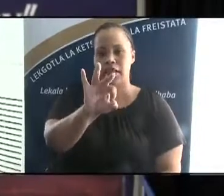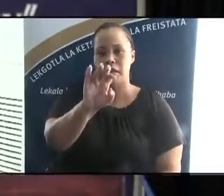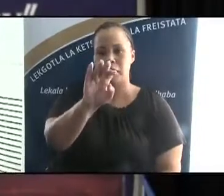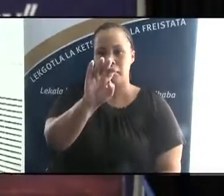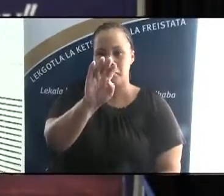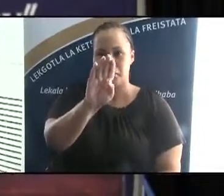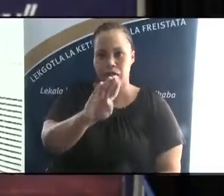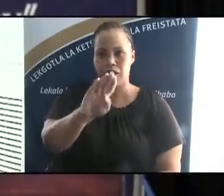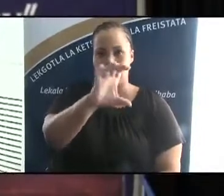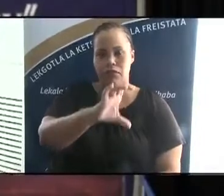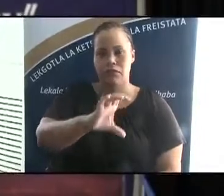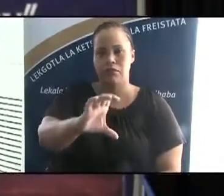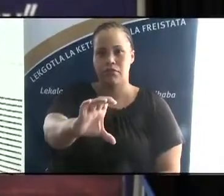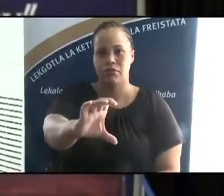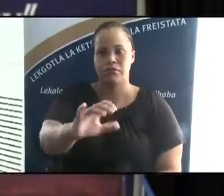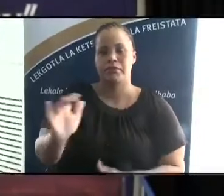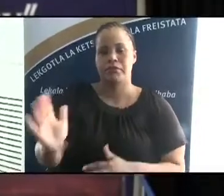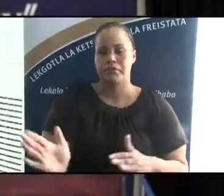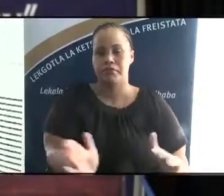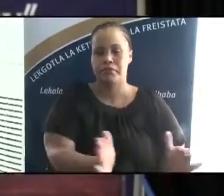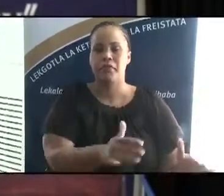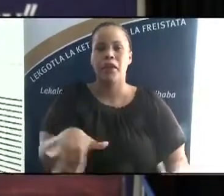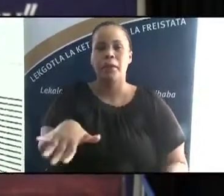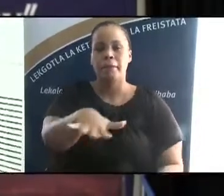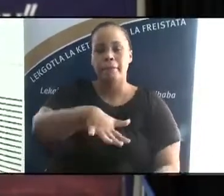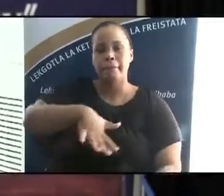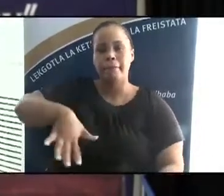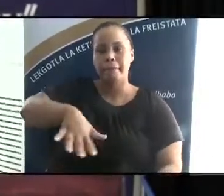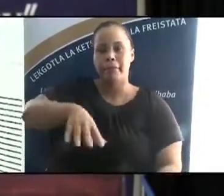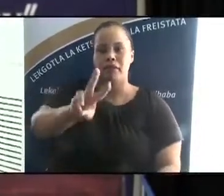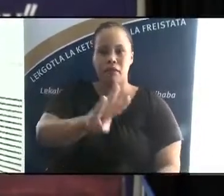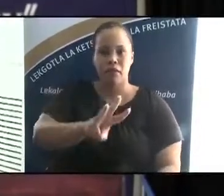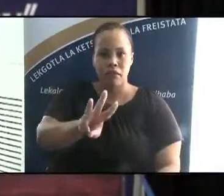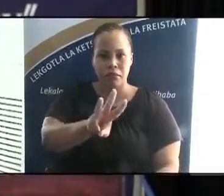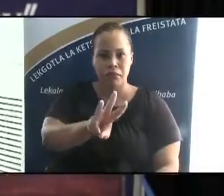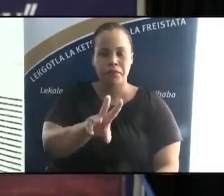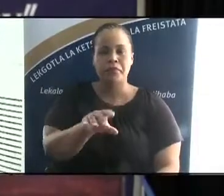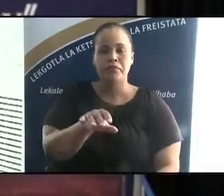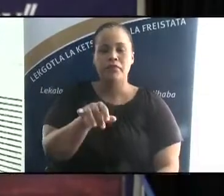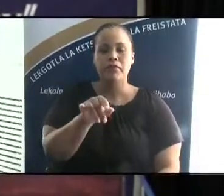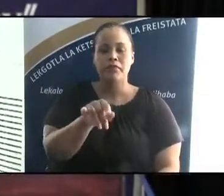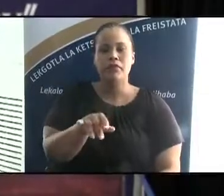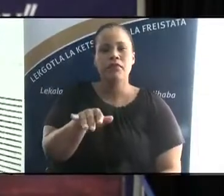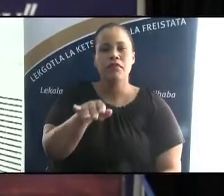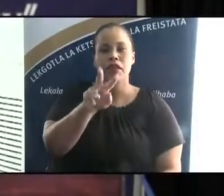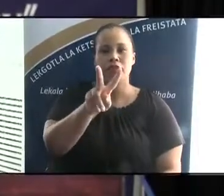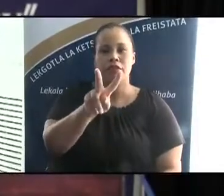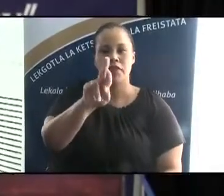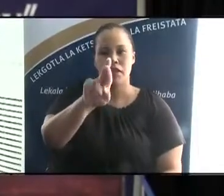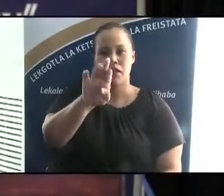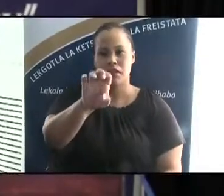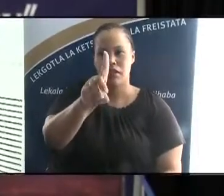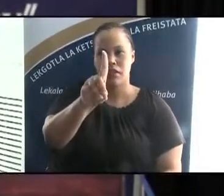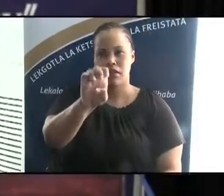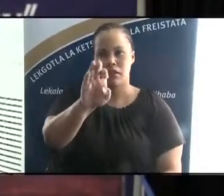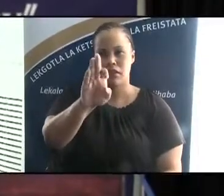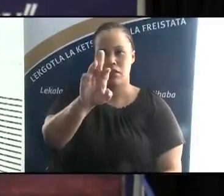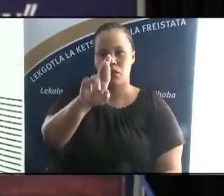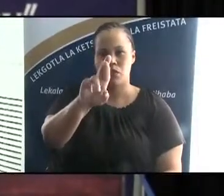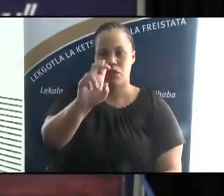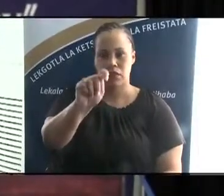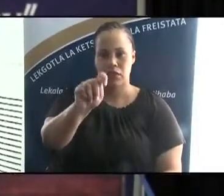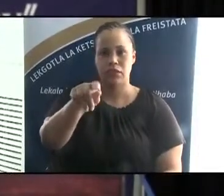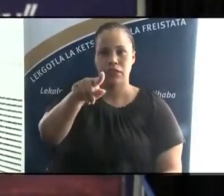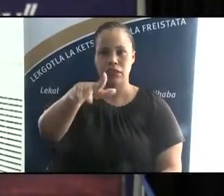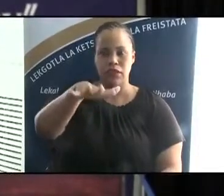rands. Vezile Dabi district, the Vredefort Dome, being the third largest meteorite site in the world,